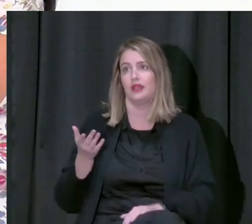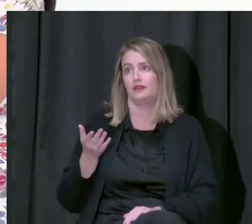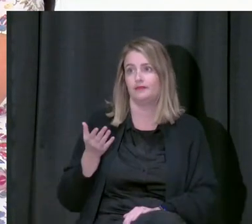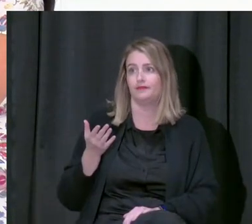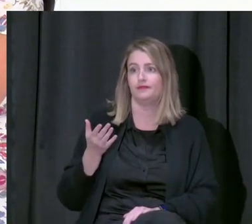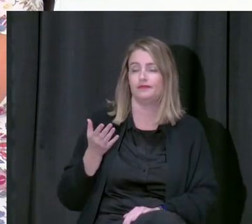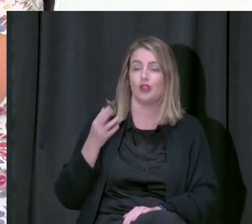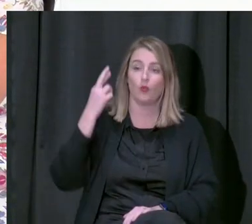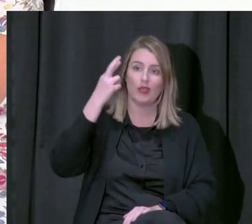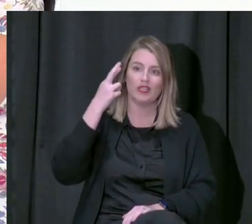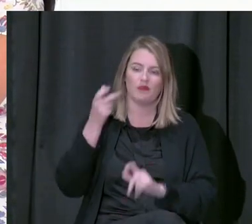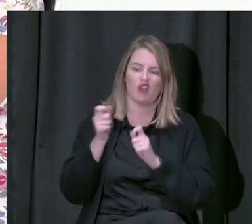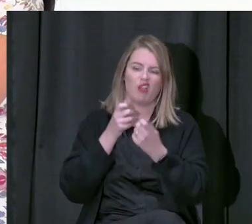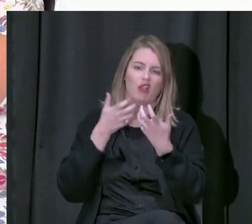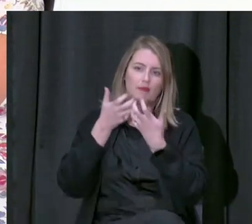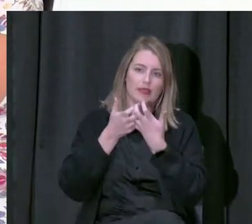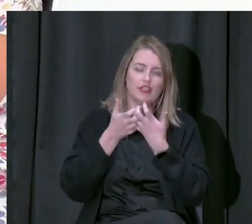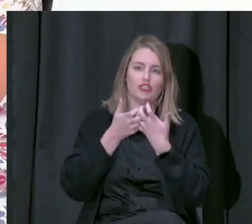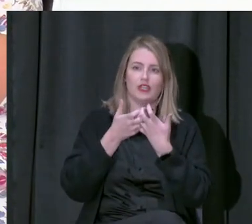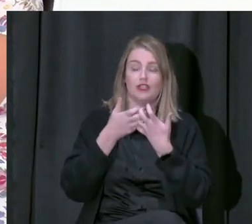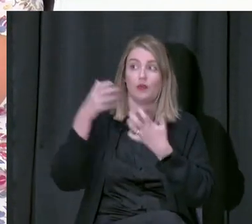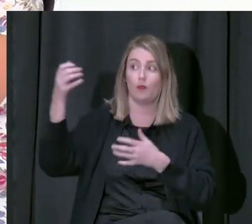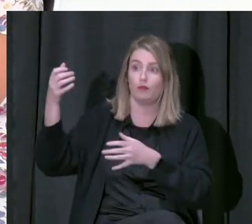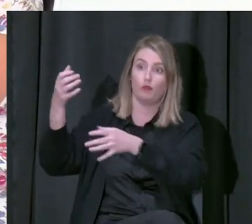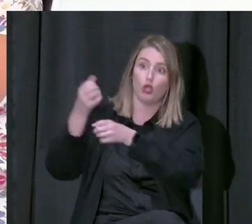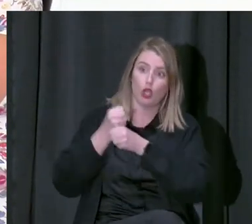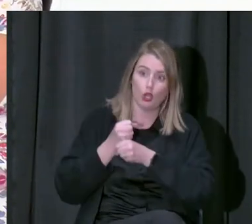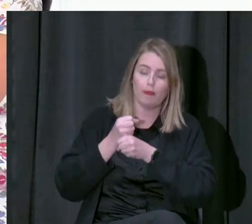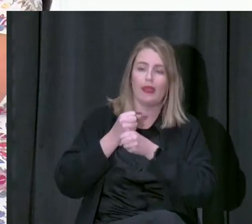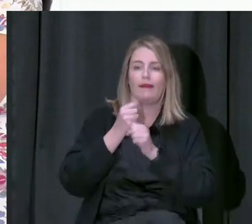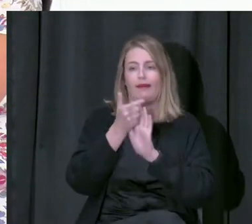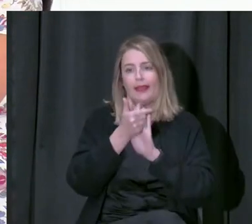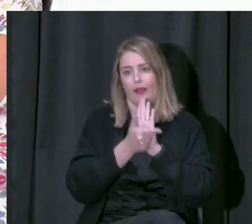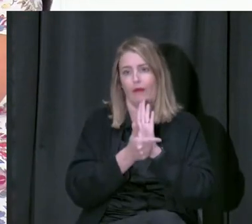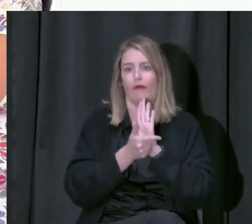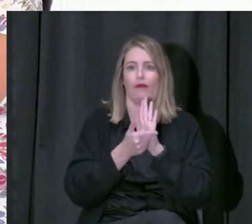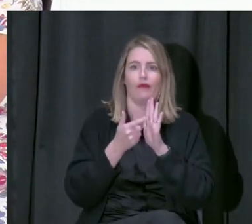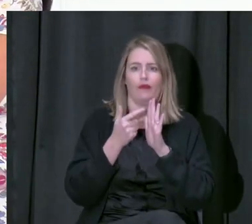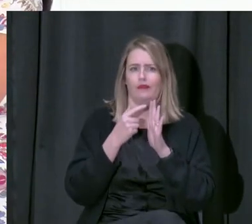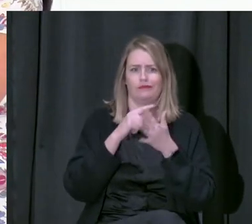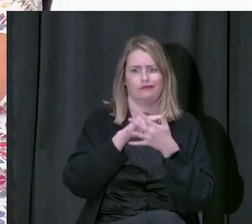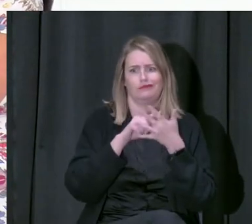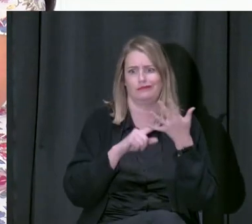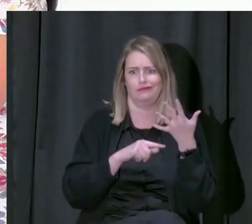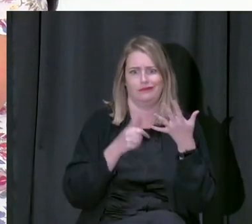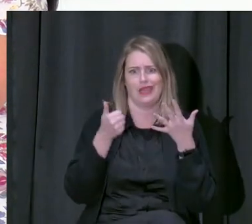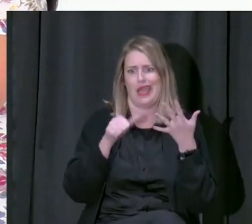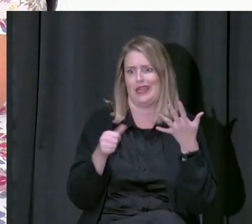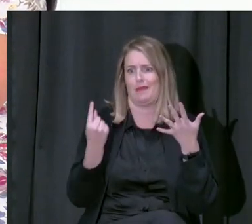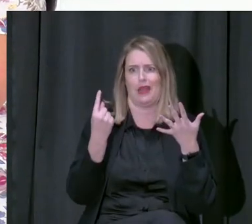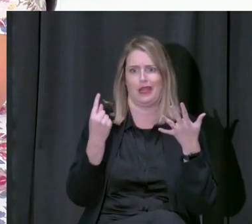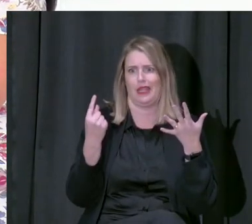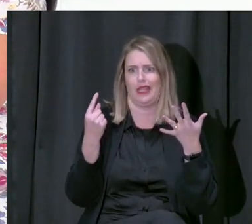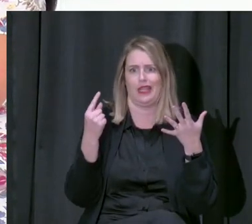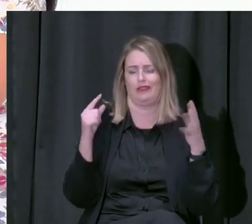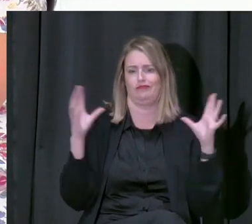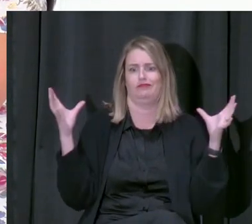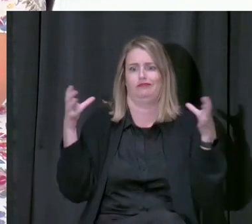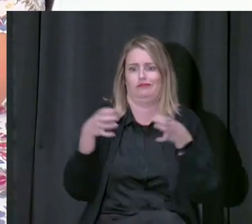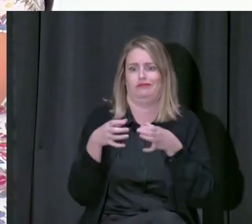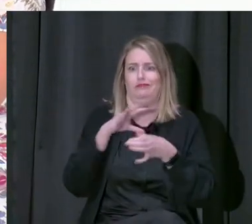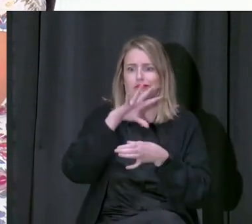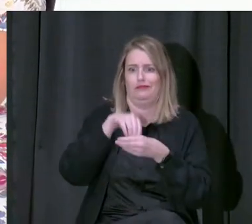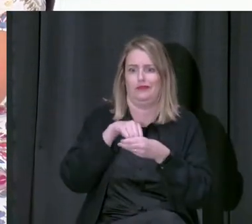reasonable accommodations. You can think about, procurement, legal, think about anybody. So